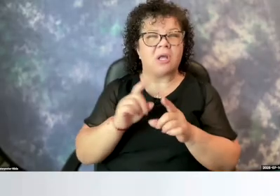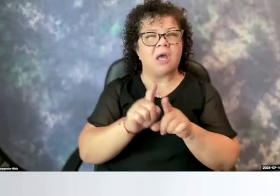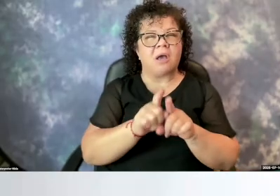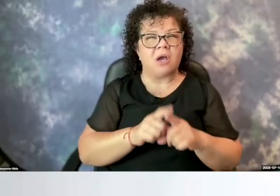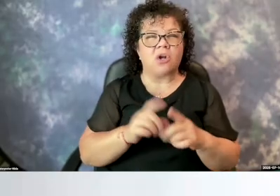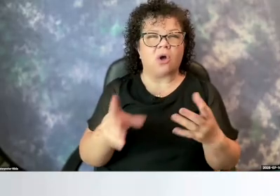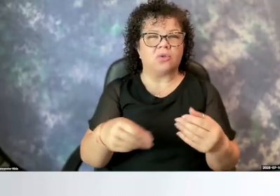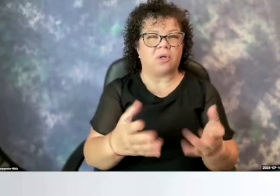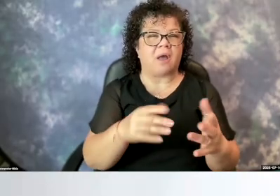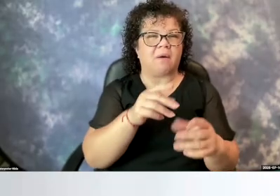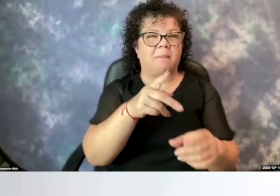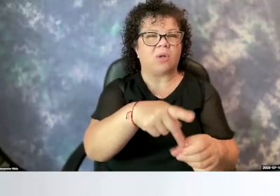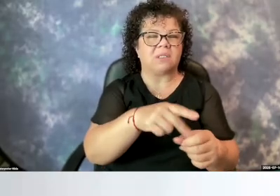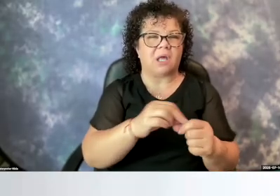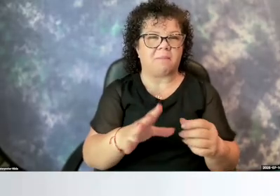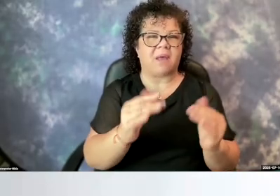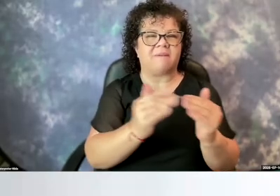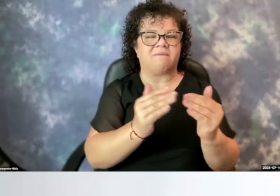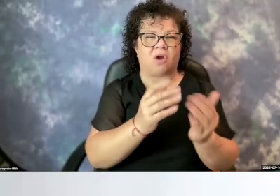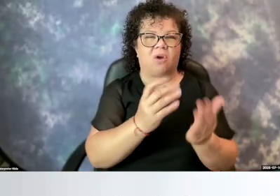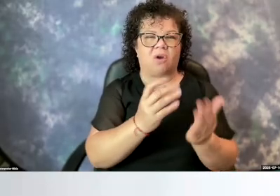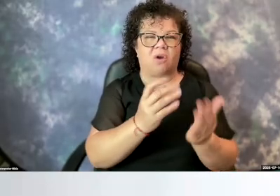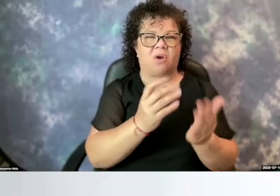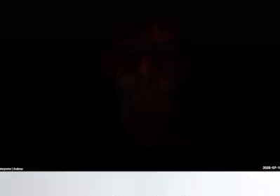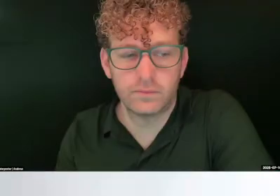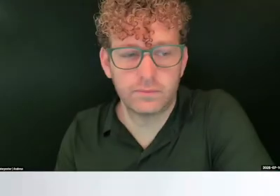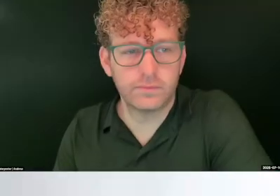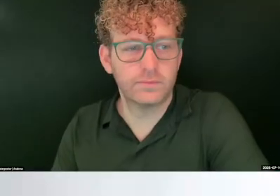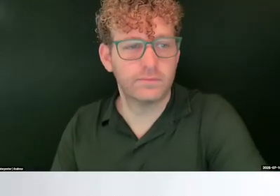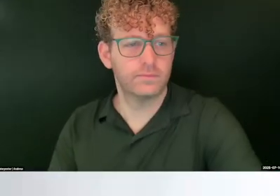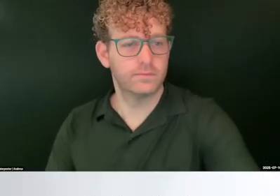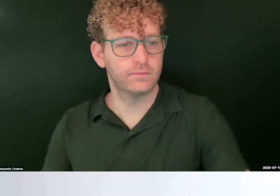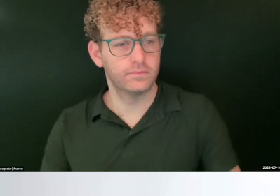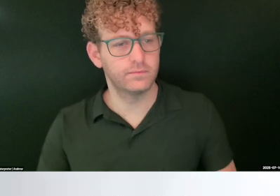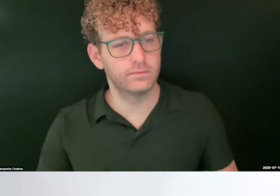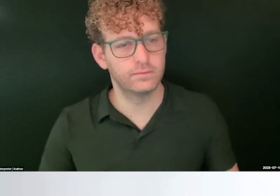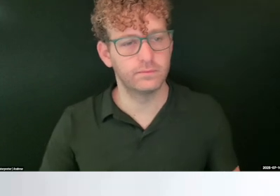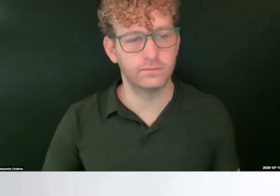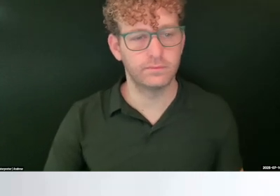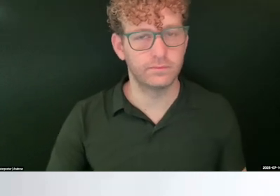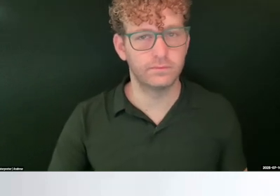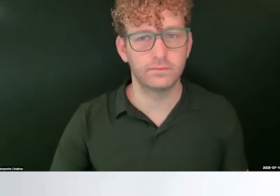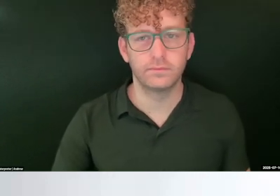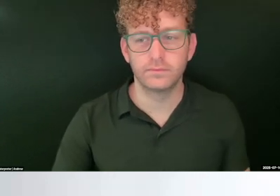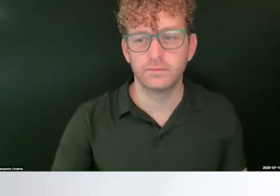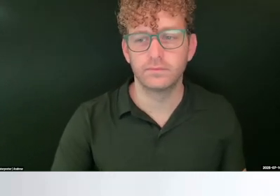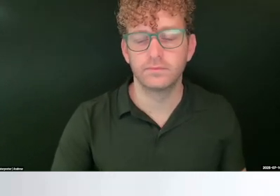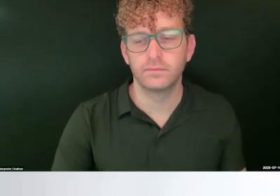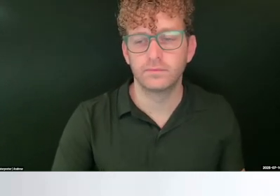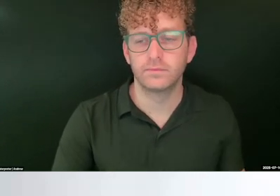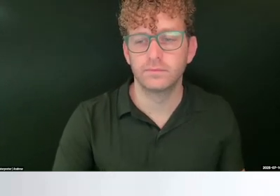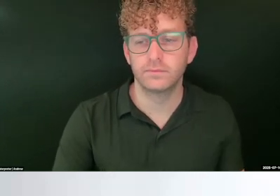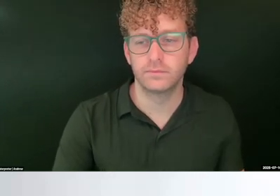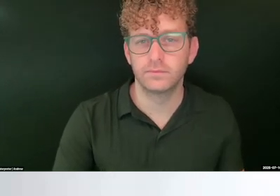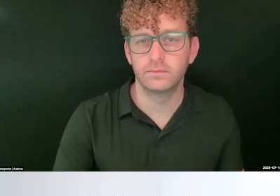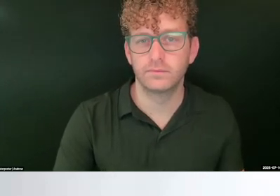air districts. And it also connects participants to fair financing. To date, around $241 million have